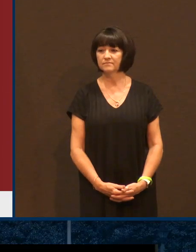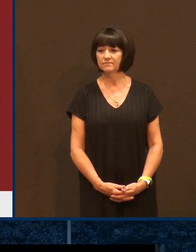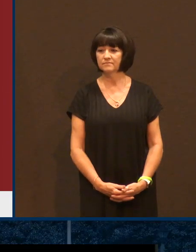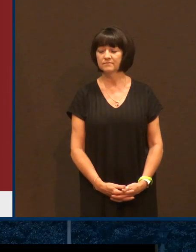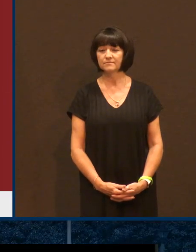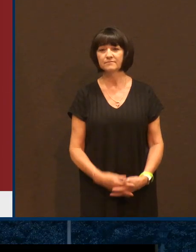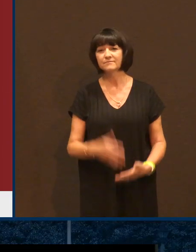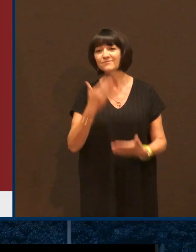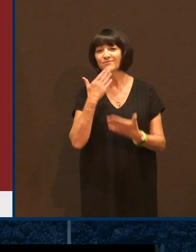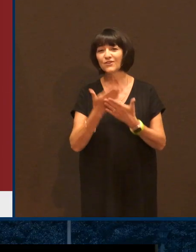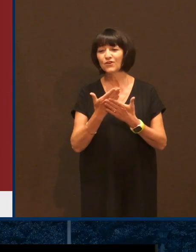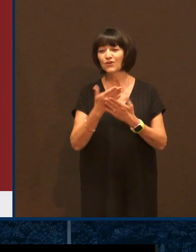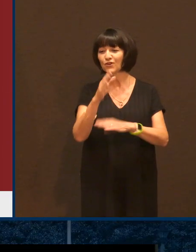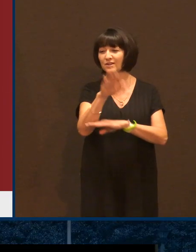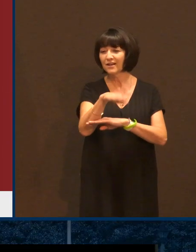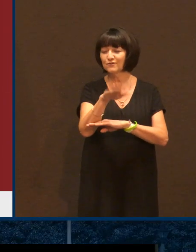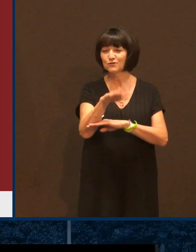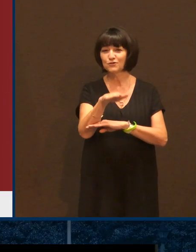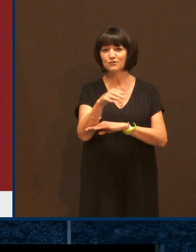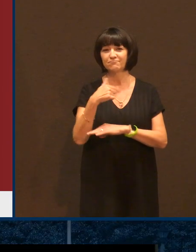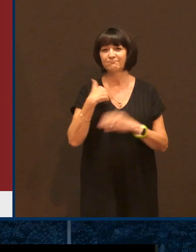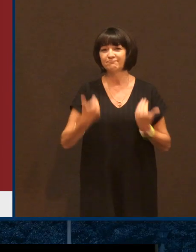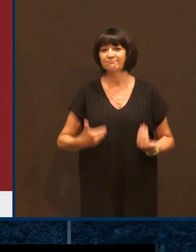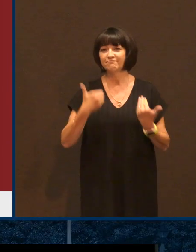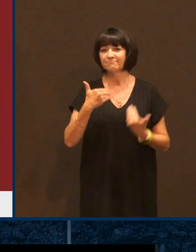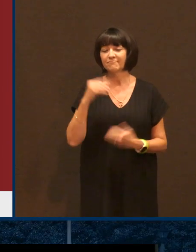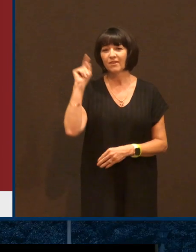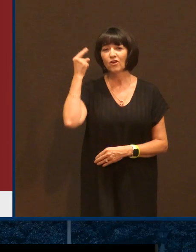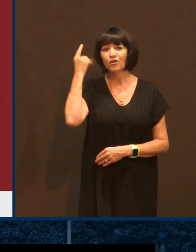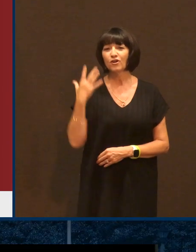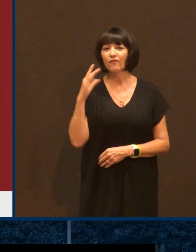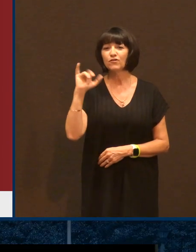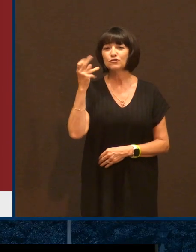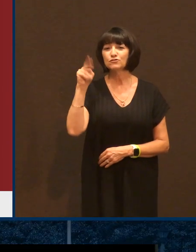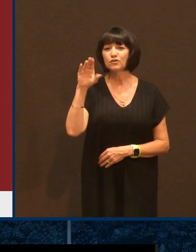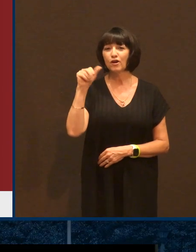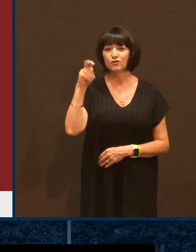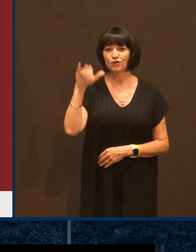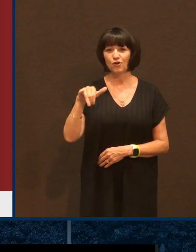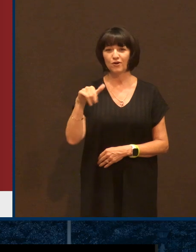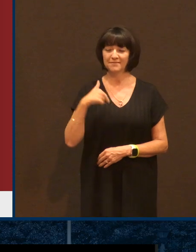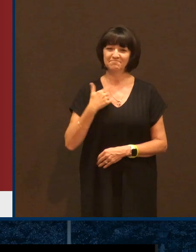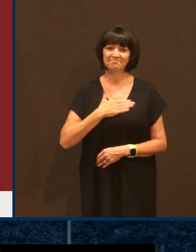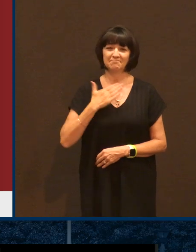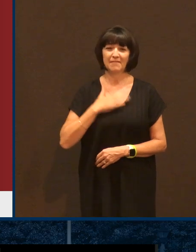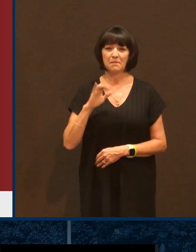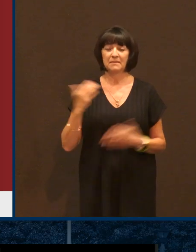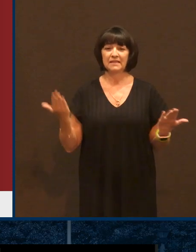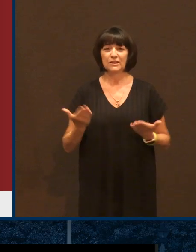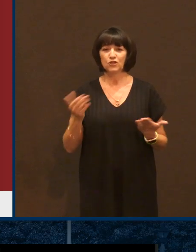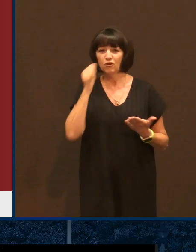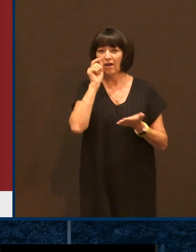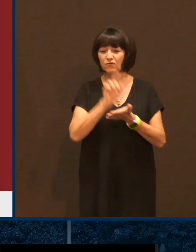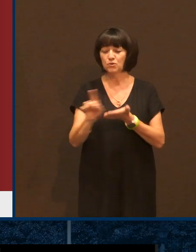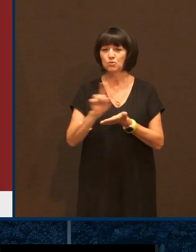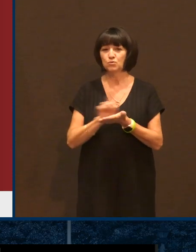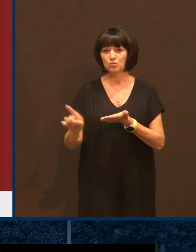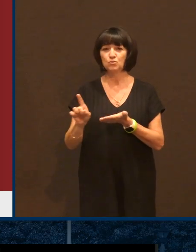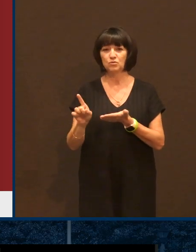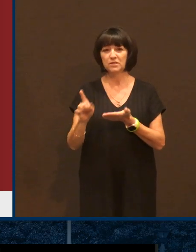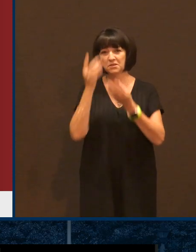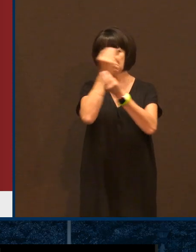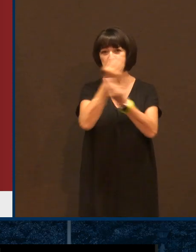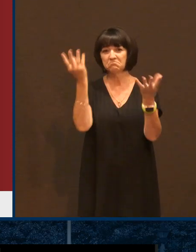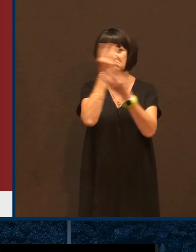Good afternoon, everyone. I'm Governor John Carney. It's good to be with you here for our weekly press conference on